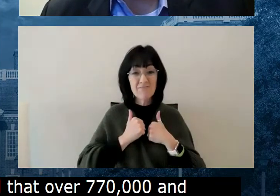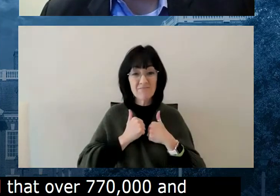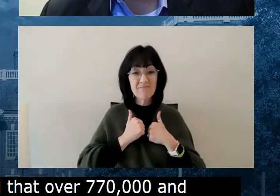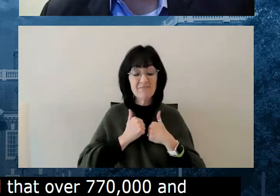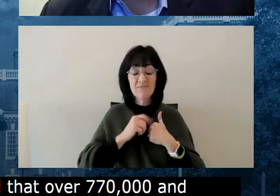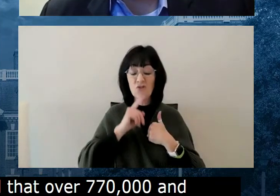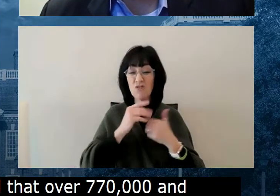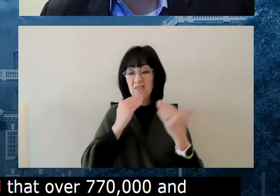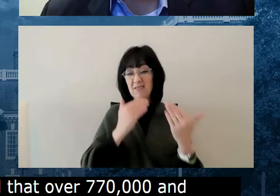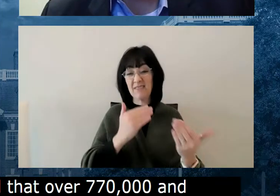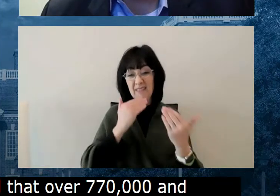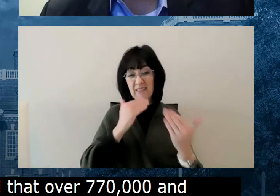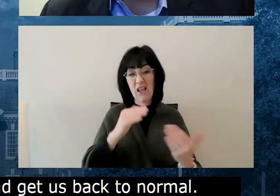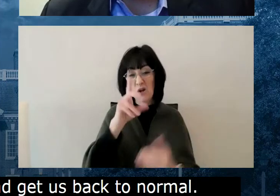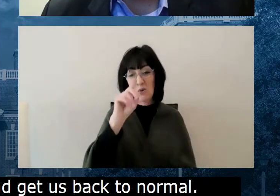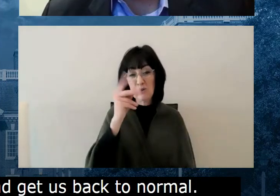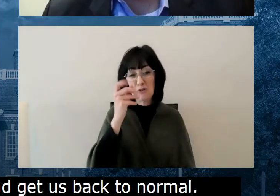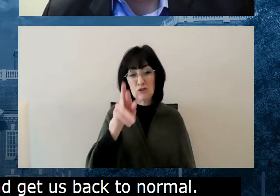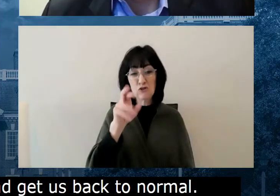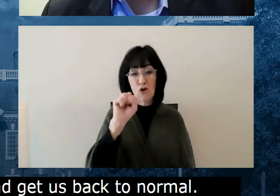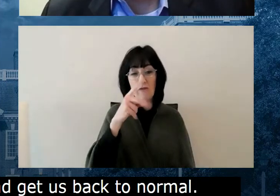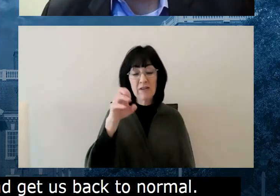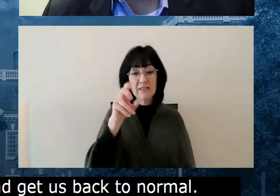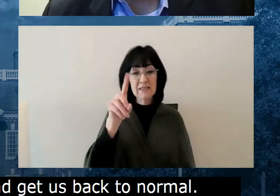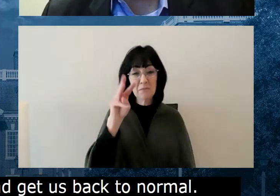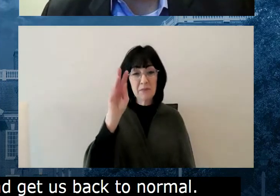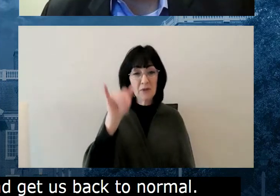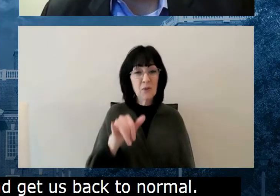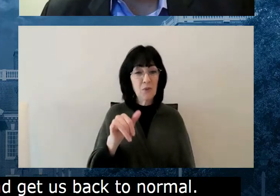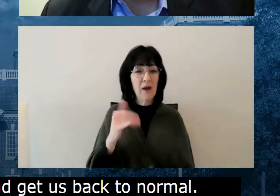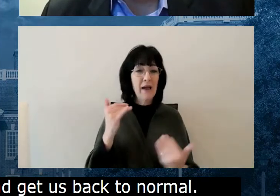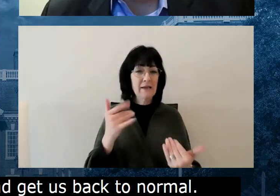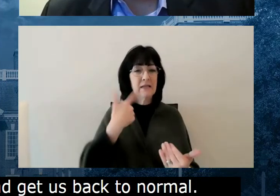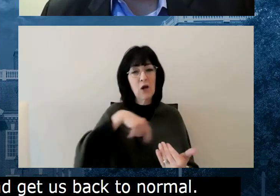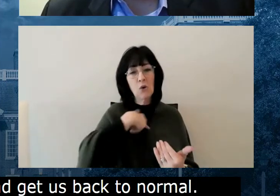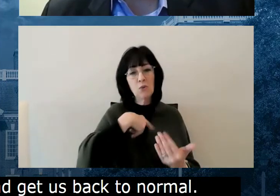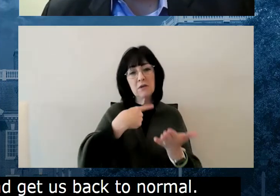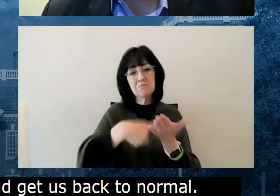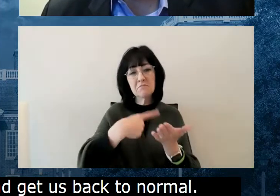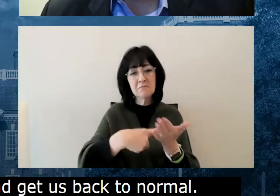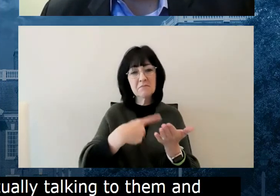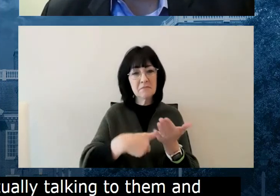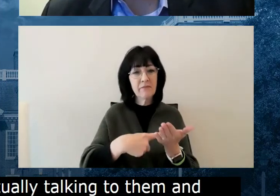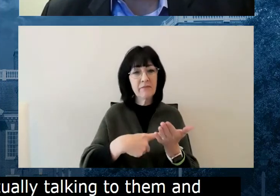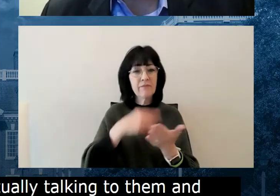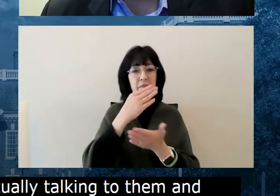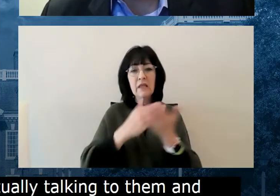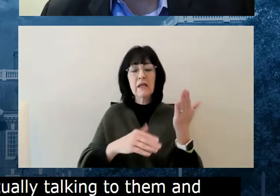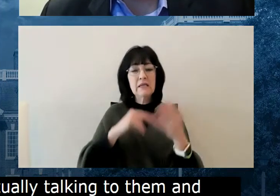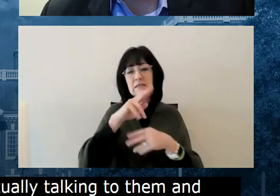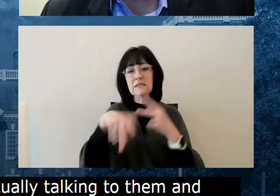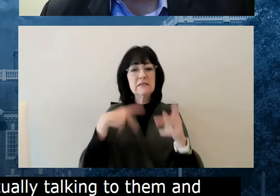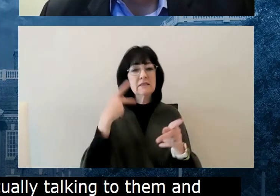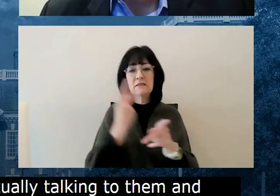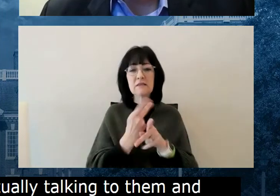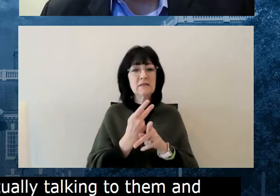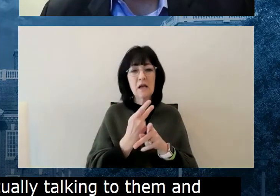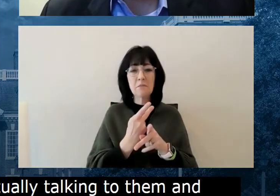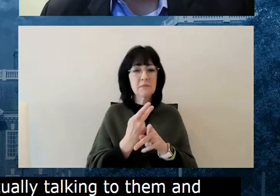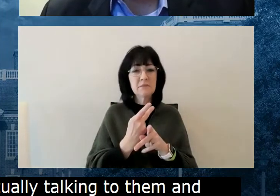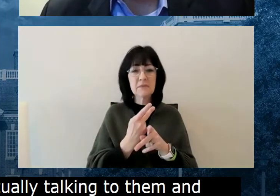the Speedway, and it's great. We're actually talking to the Speedway right now about doing some a booth for vaccination during the race that they're having next week.